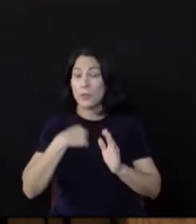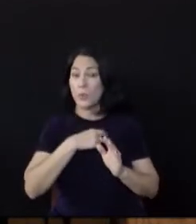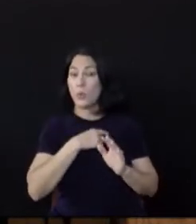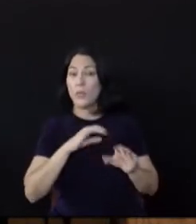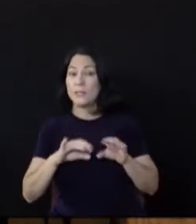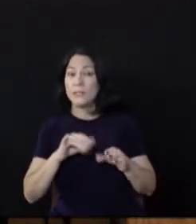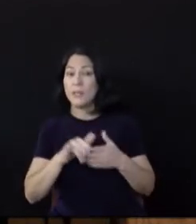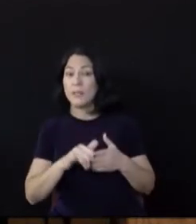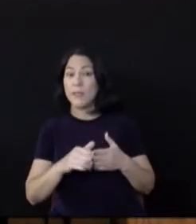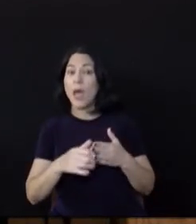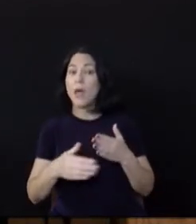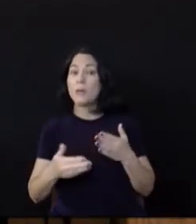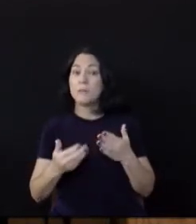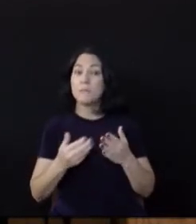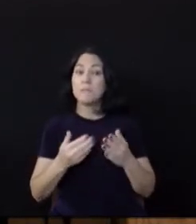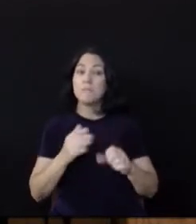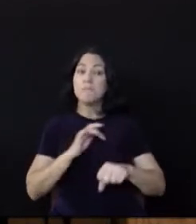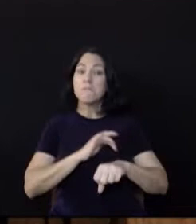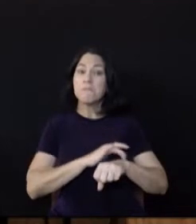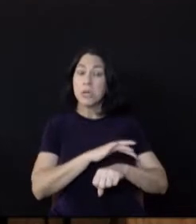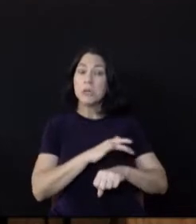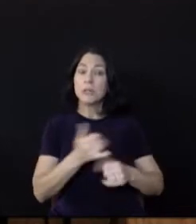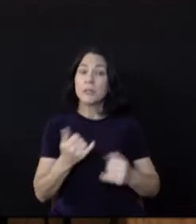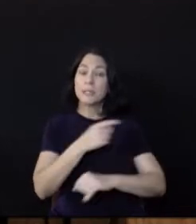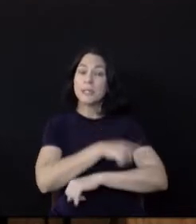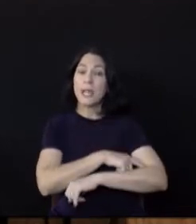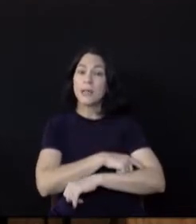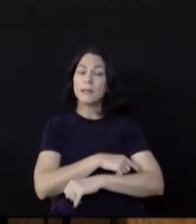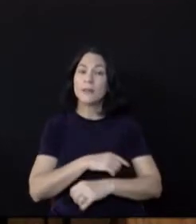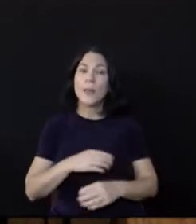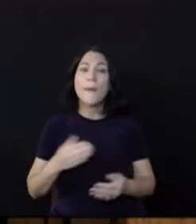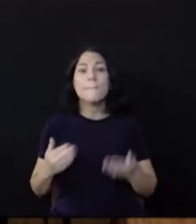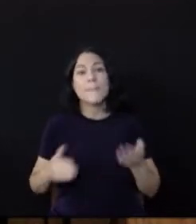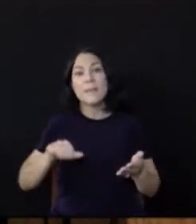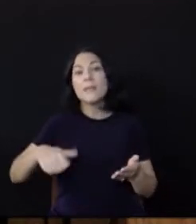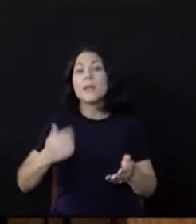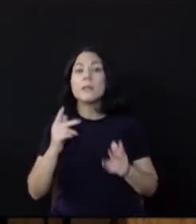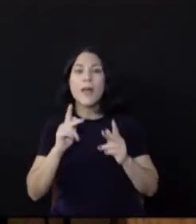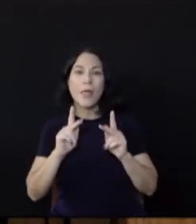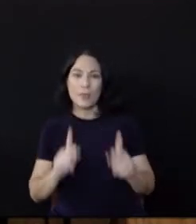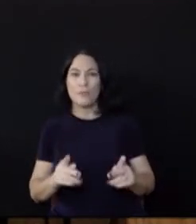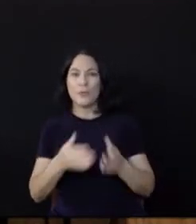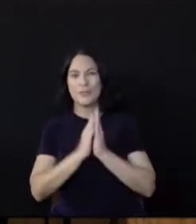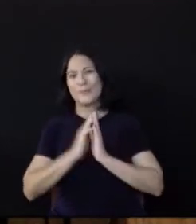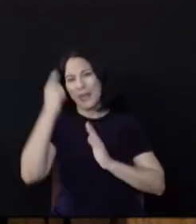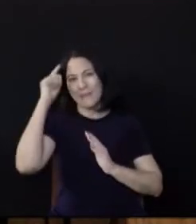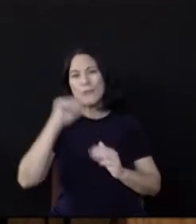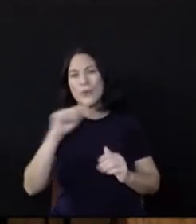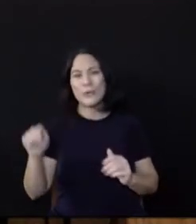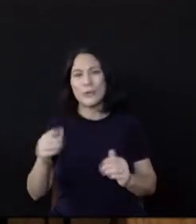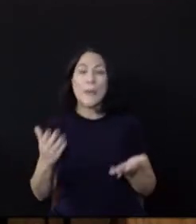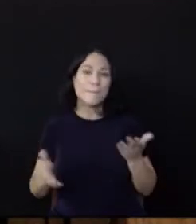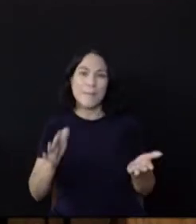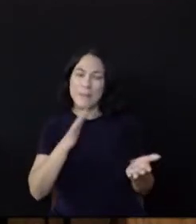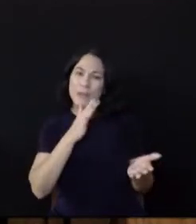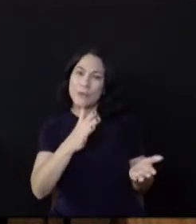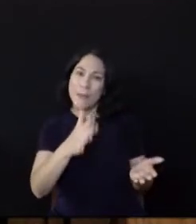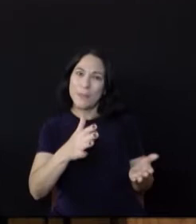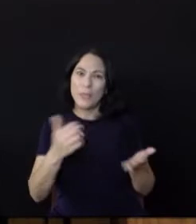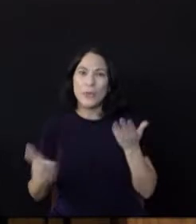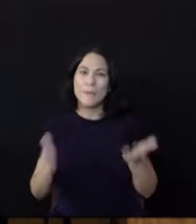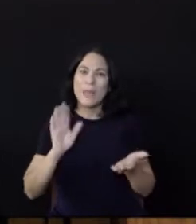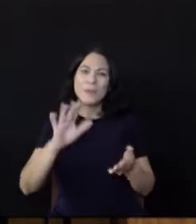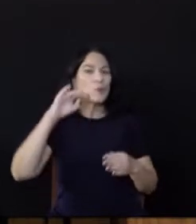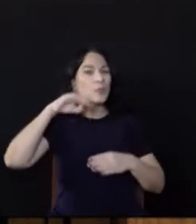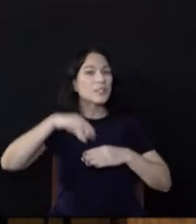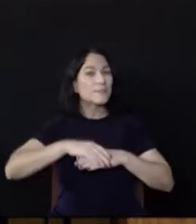has interceded. Maybe it was your grandmother praying for you. Maybe it was your spouse praying for